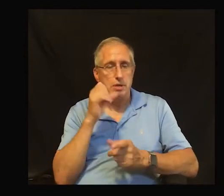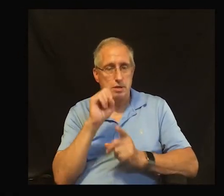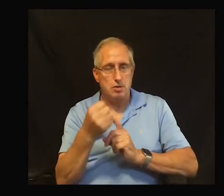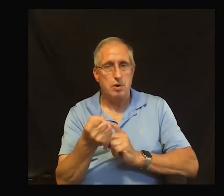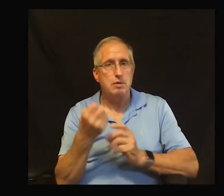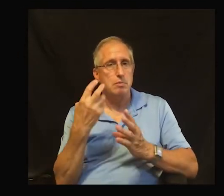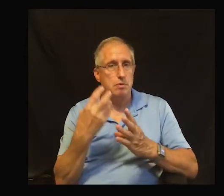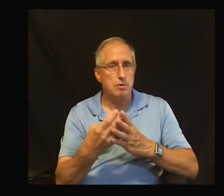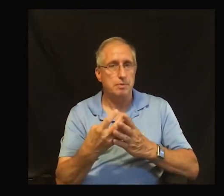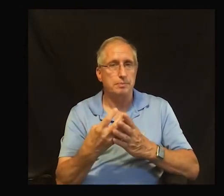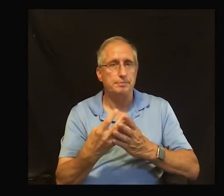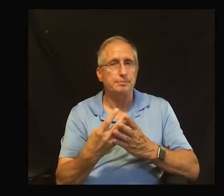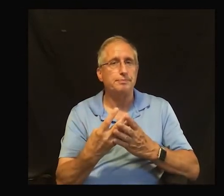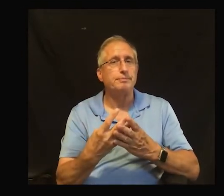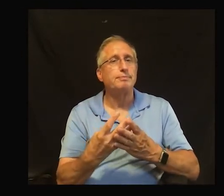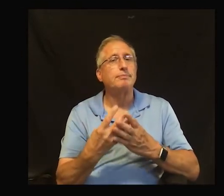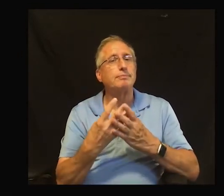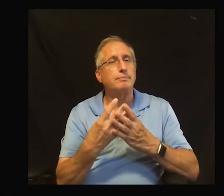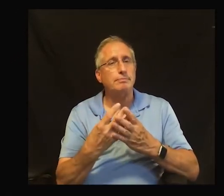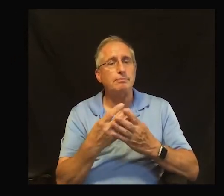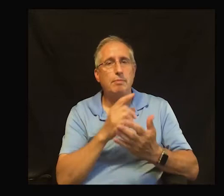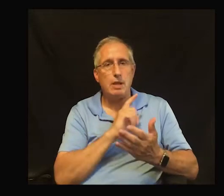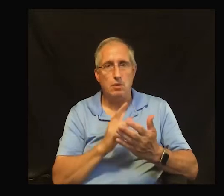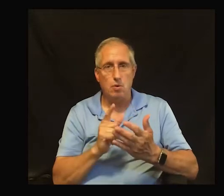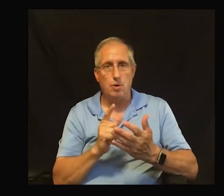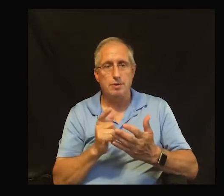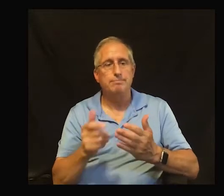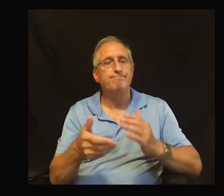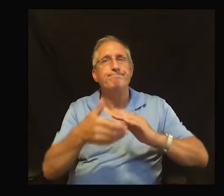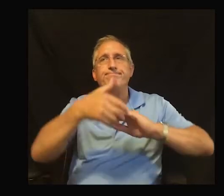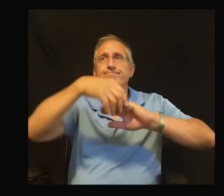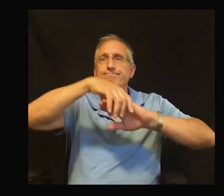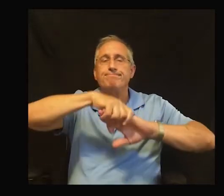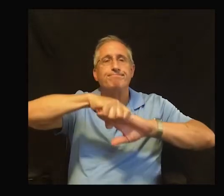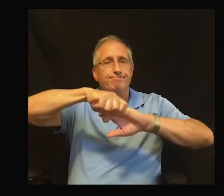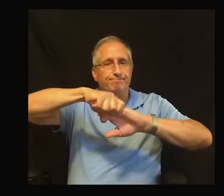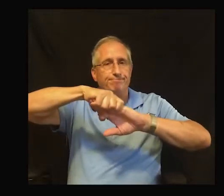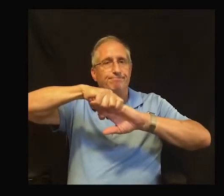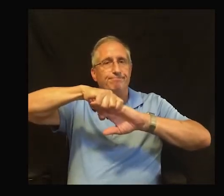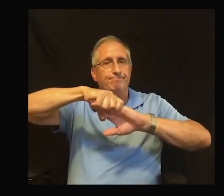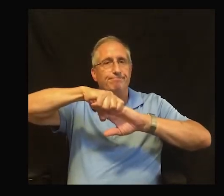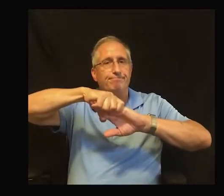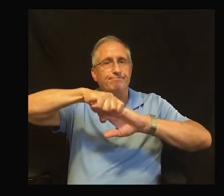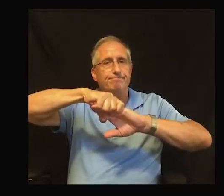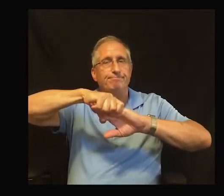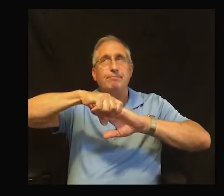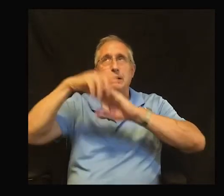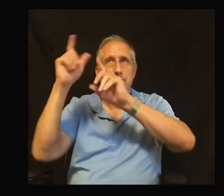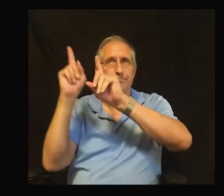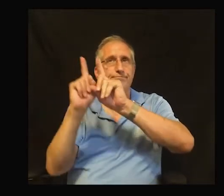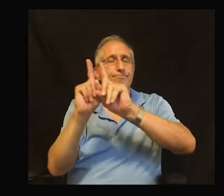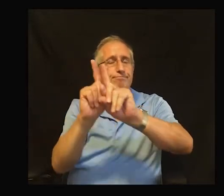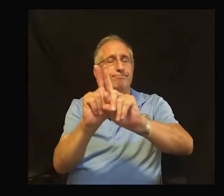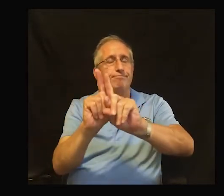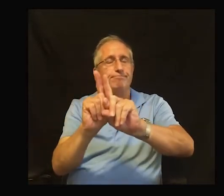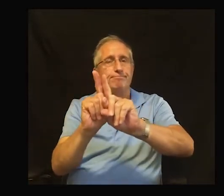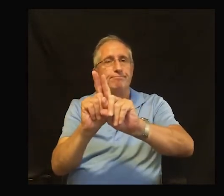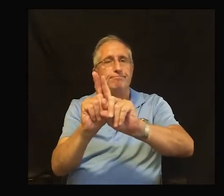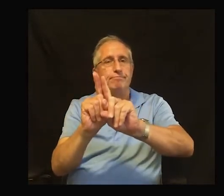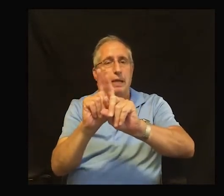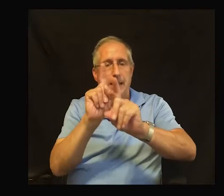wrong I'm facing right now in prison, the Lord has taken my hand. And he's walking me